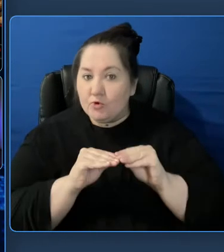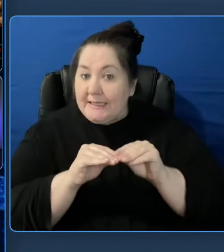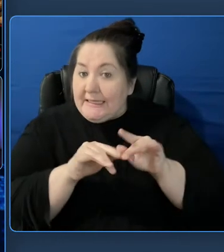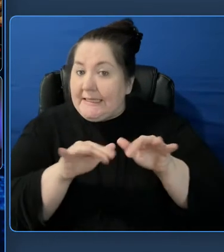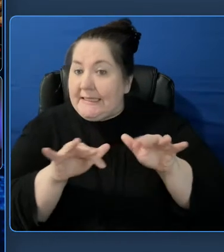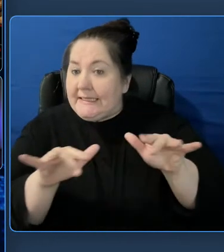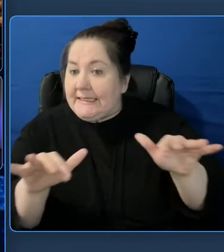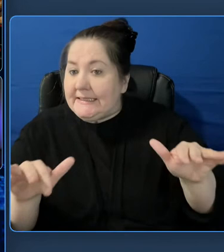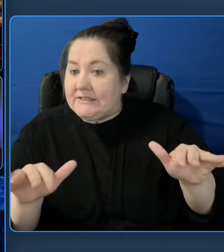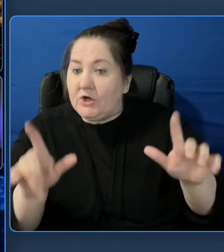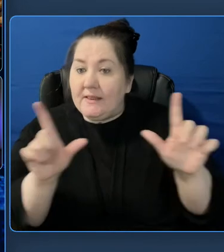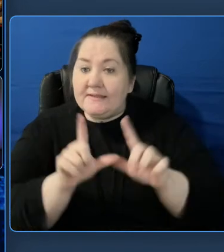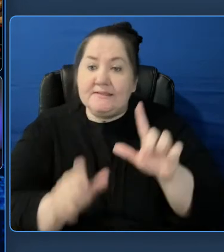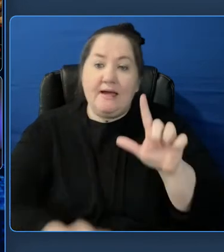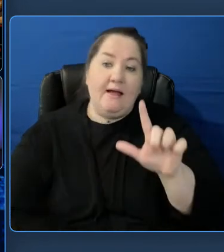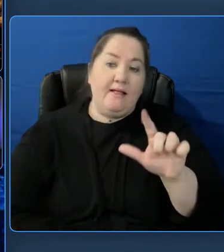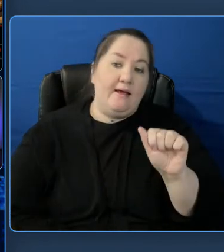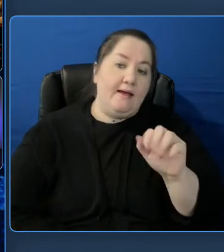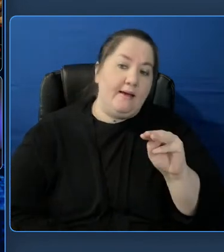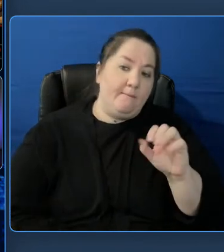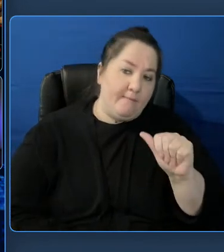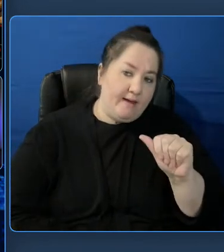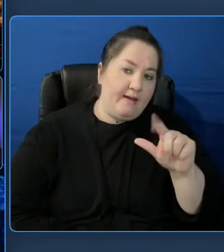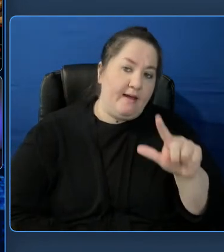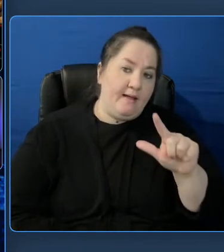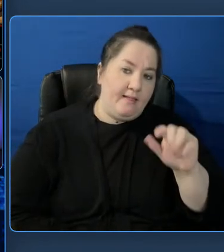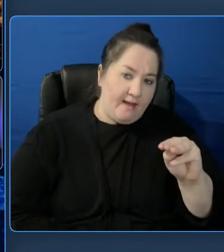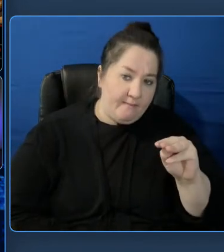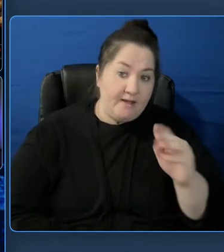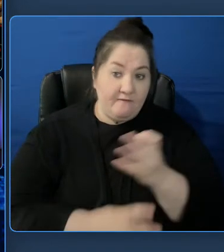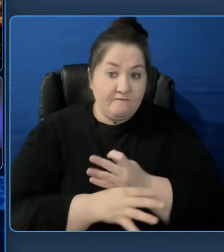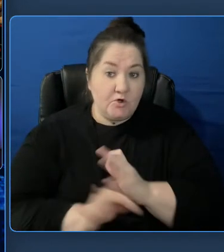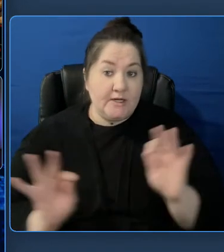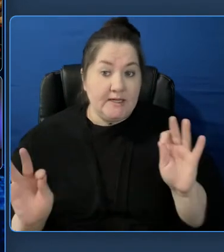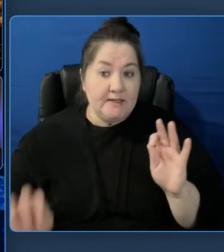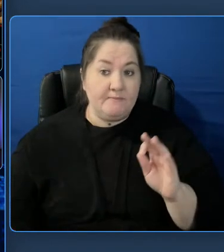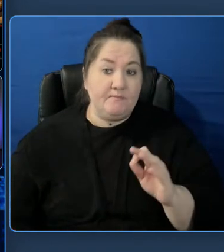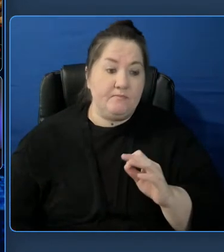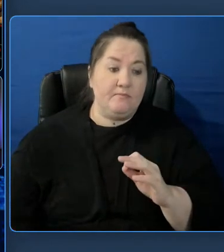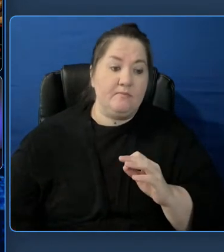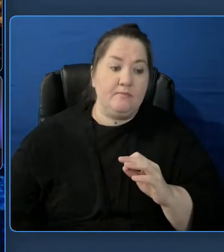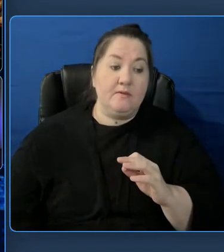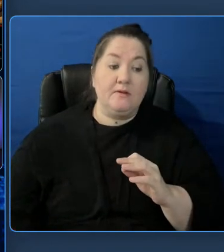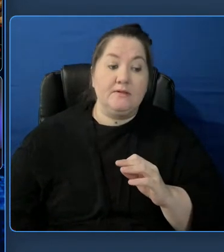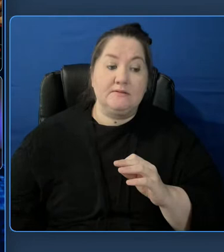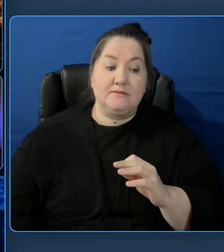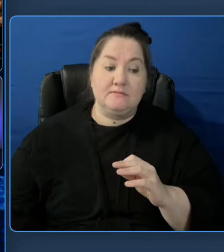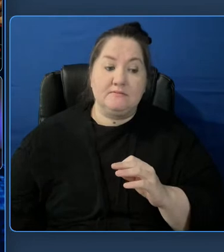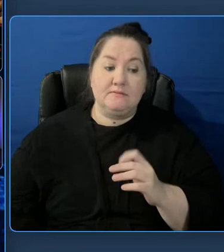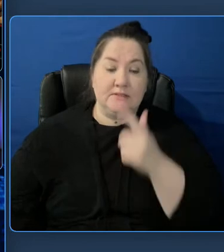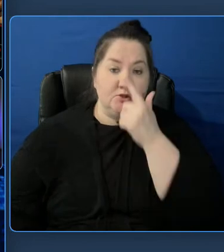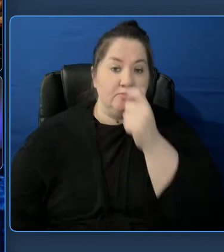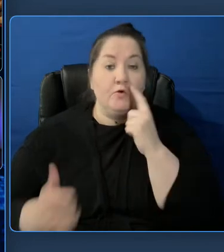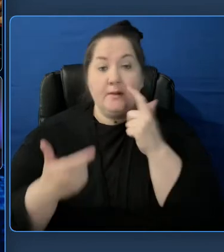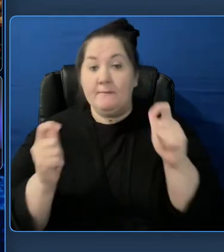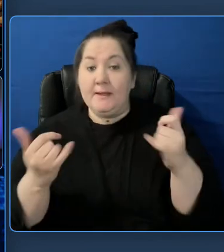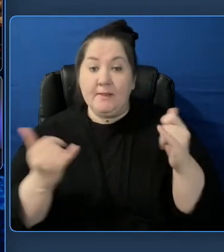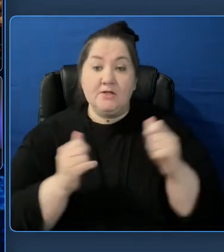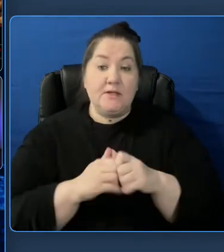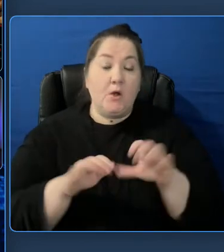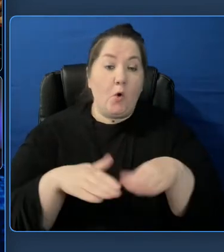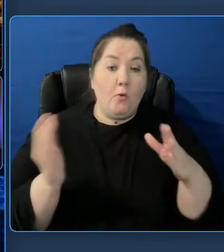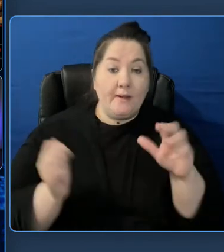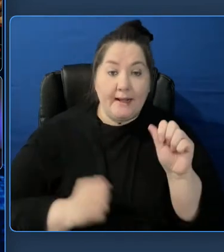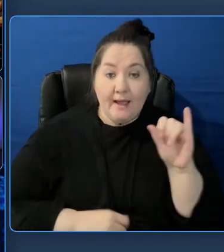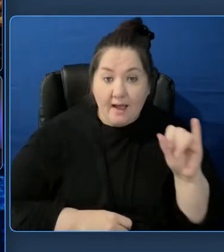releasing their commercially licensed LLM, and it's free. This is a real curveball for the big players like OpenAI